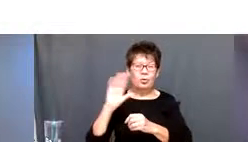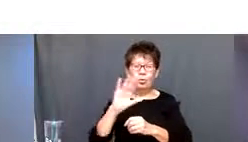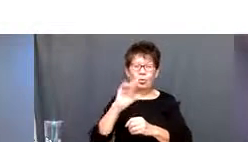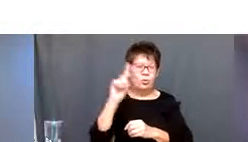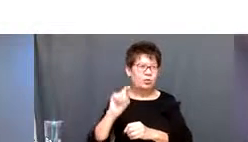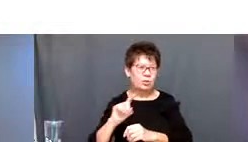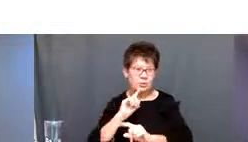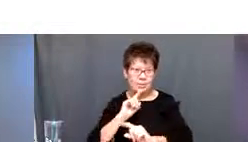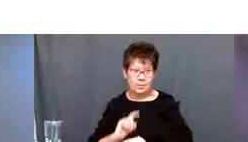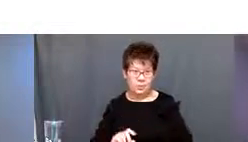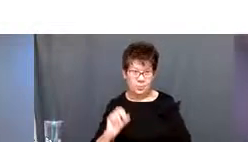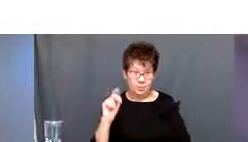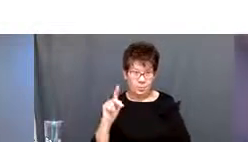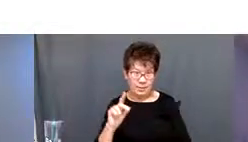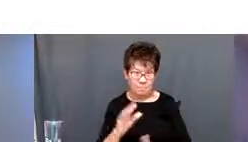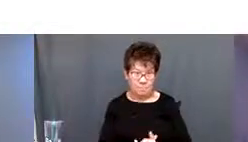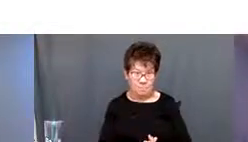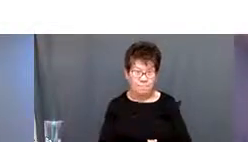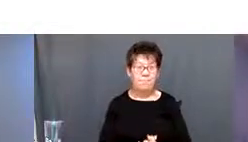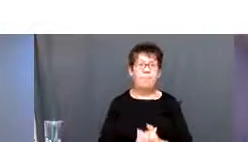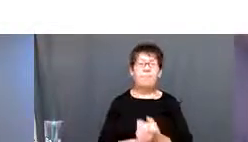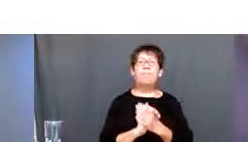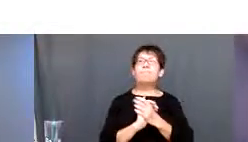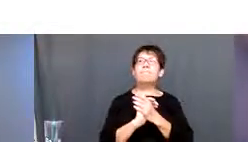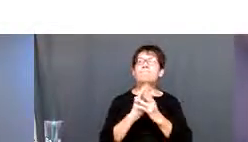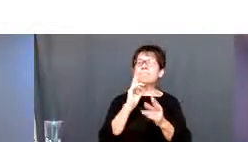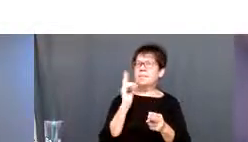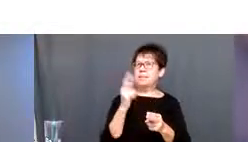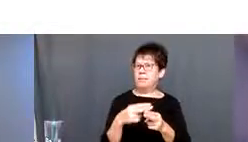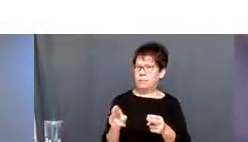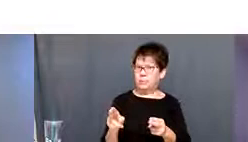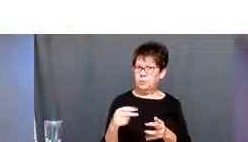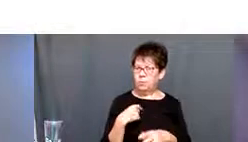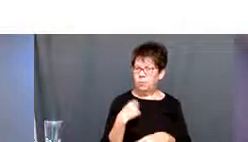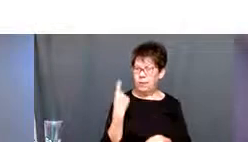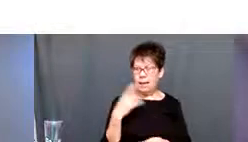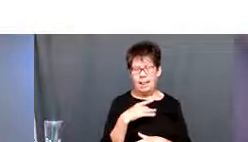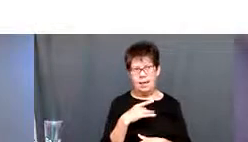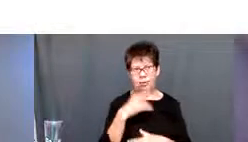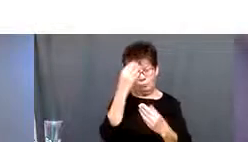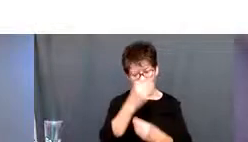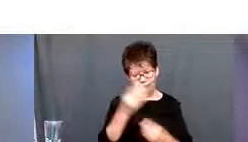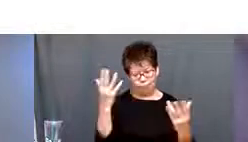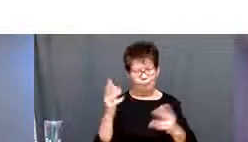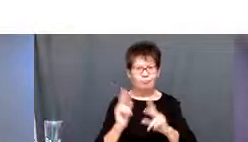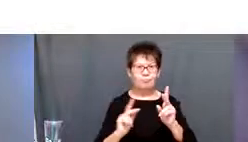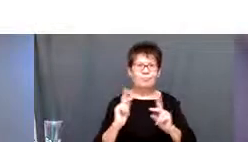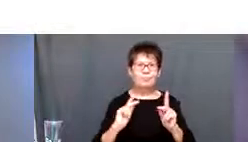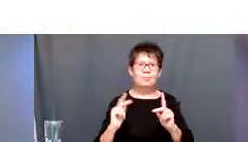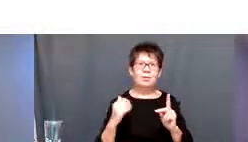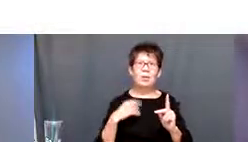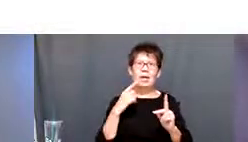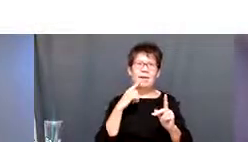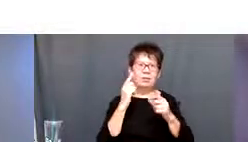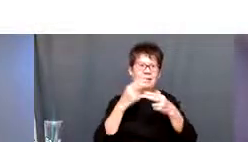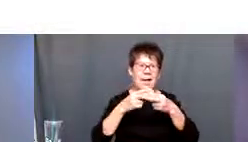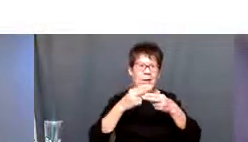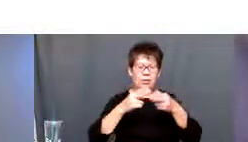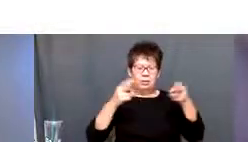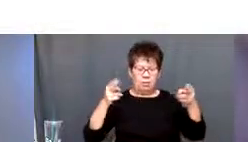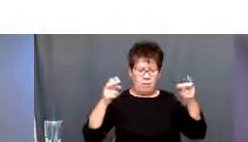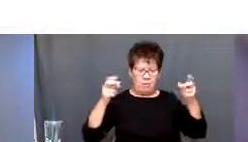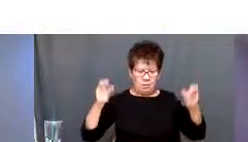have to say. Really quickly, one of the things we like to tell folks is we have all these long titles, but what do the